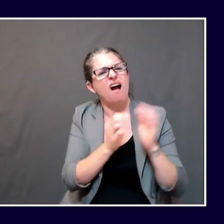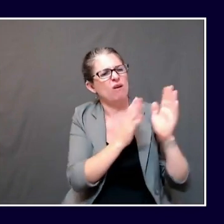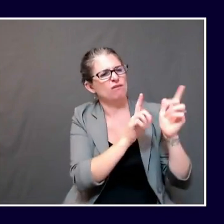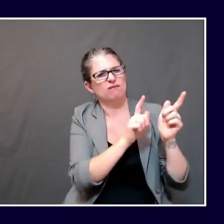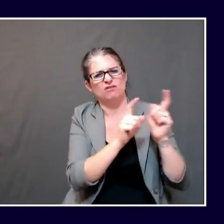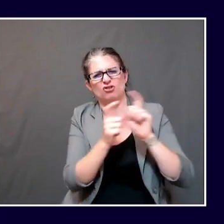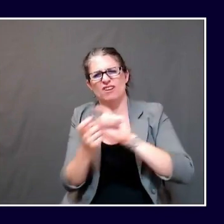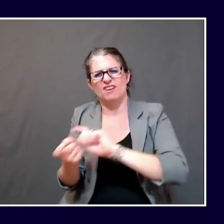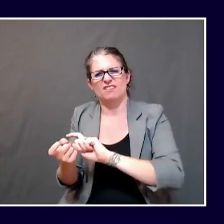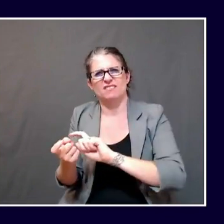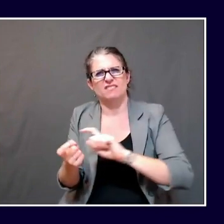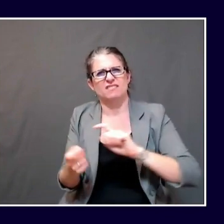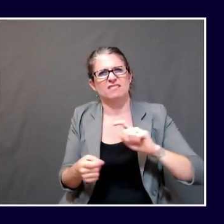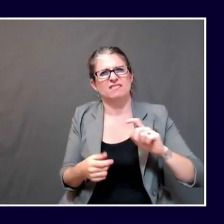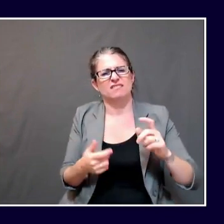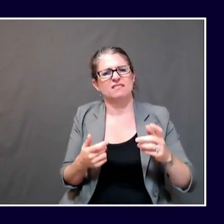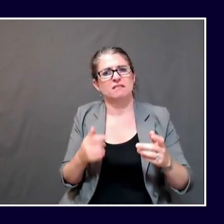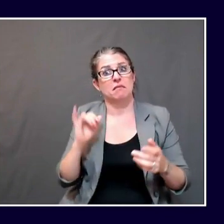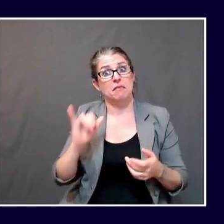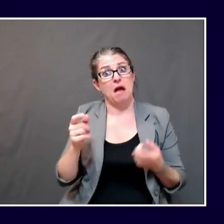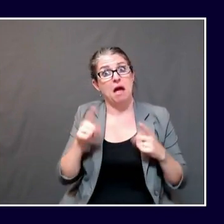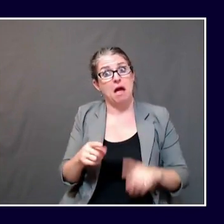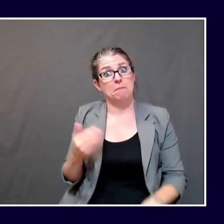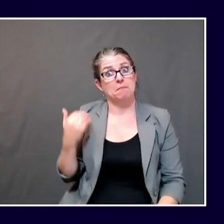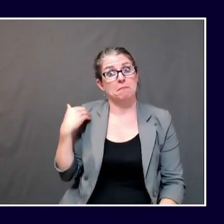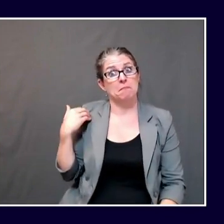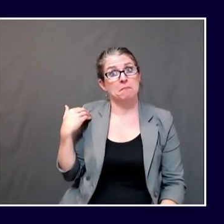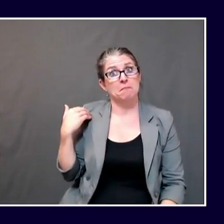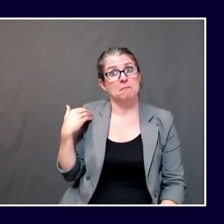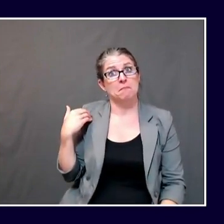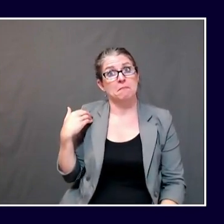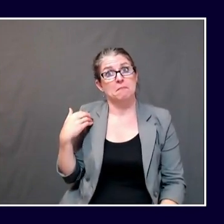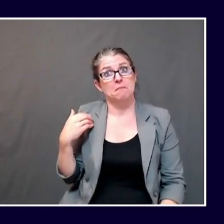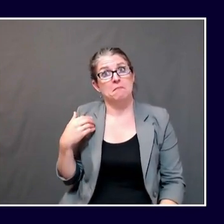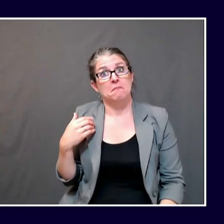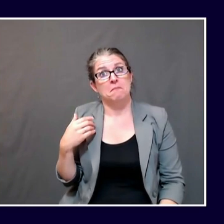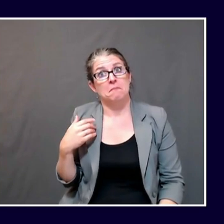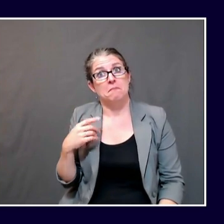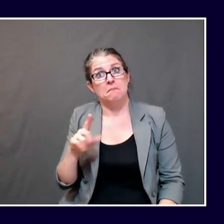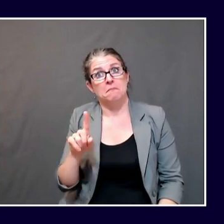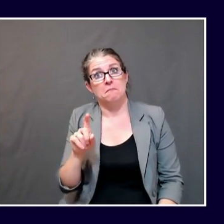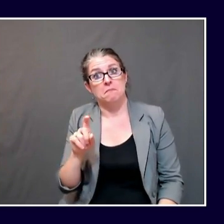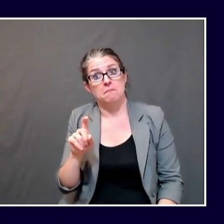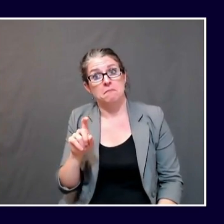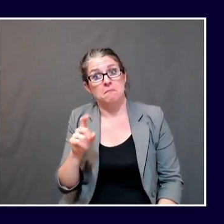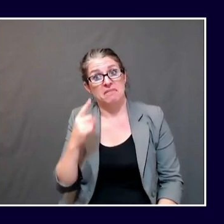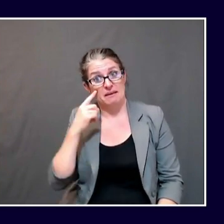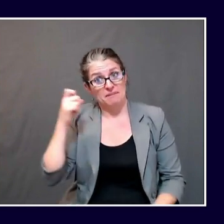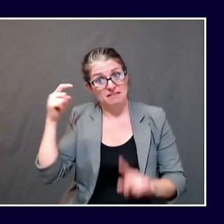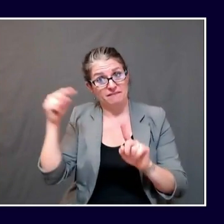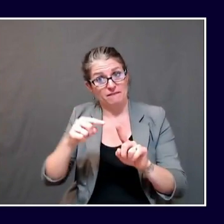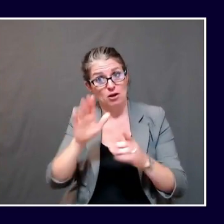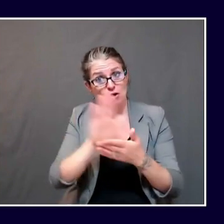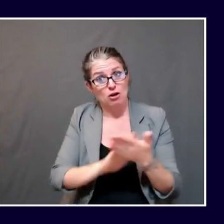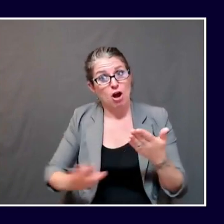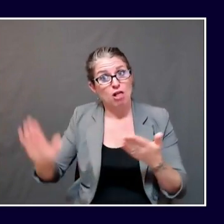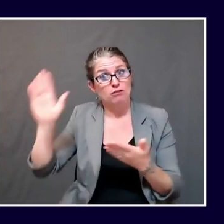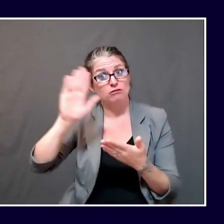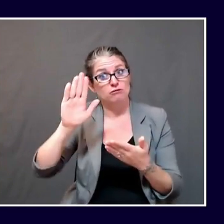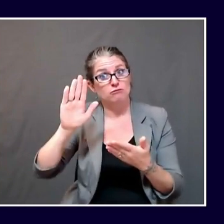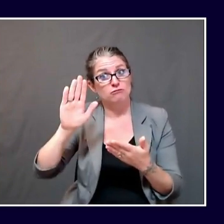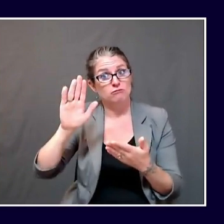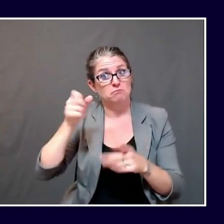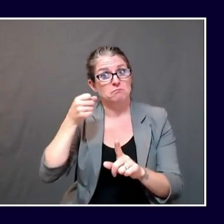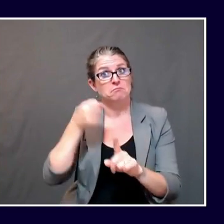connected to the reopening of colleges and schools and things like that in the state, or are there